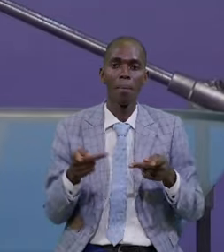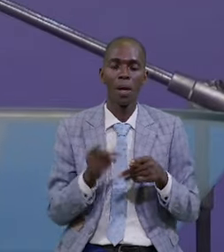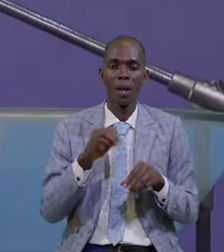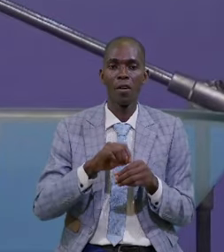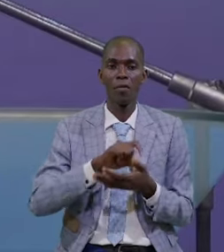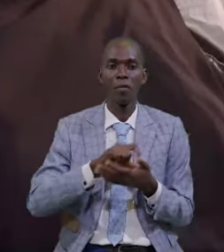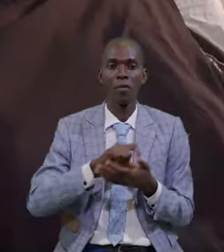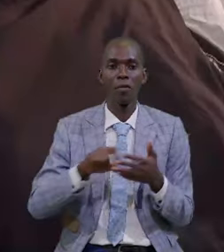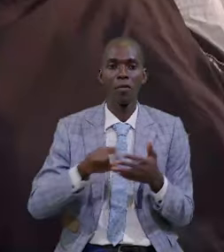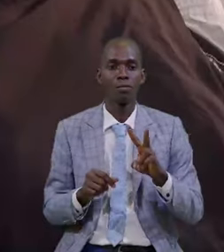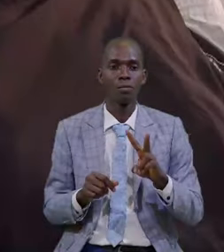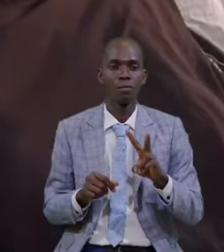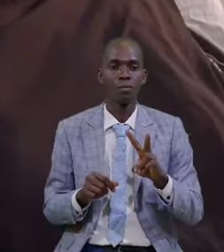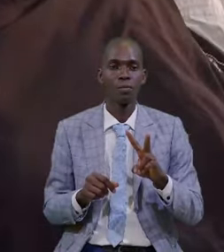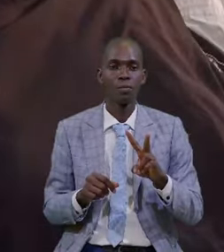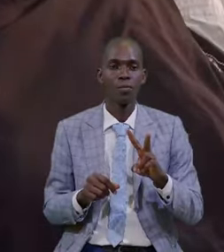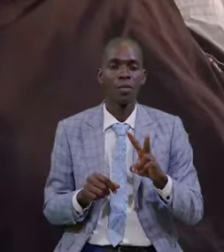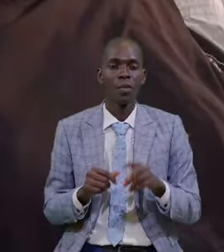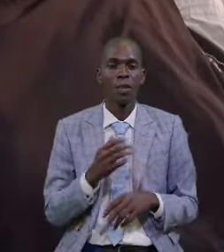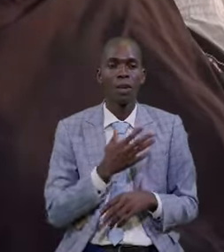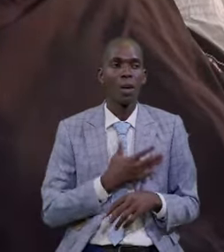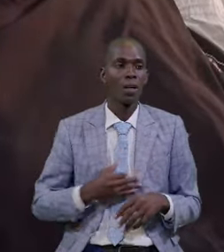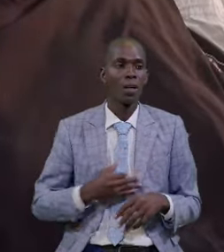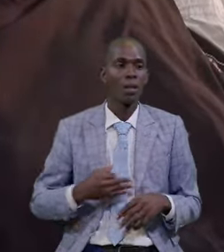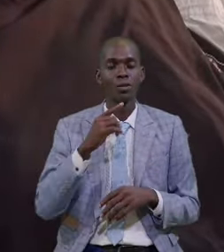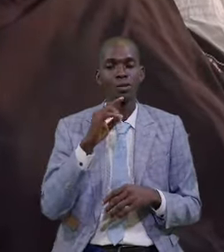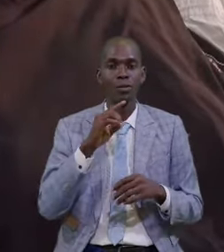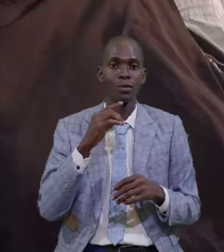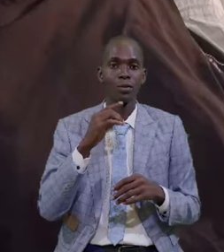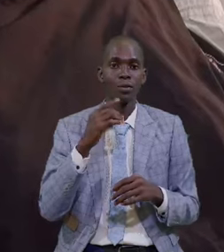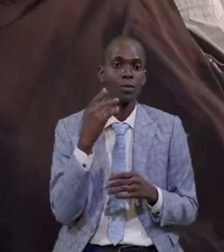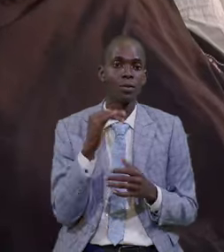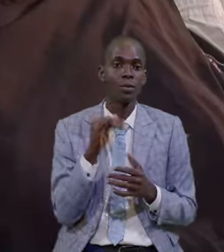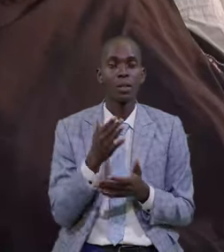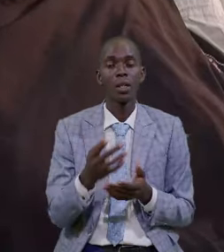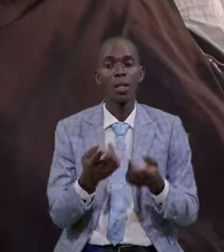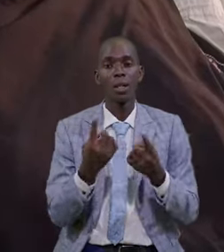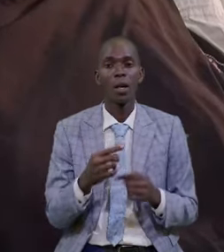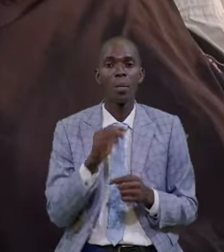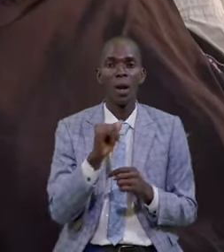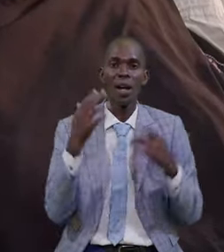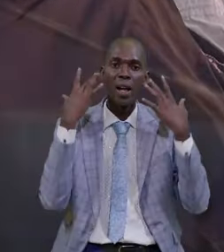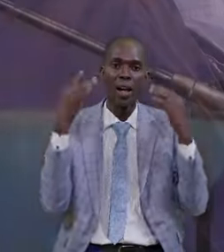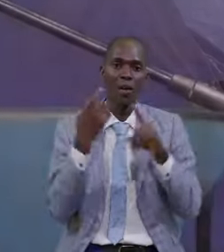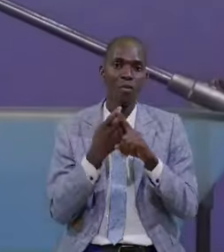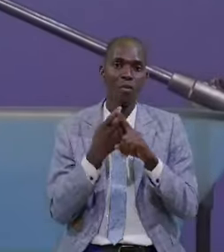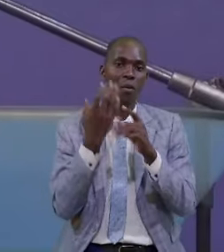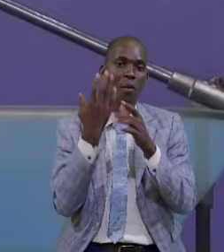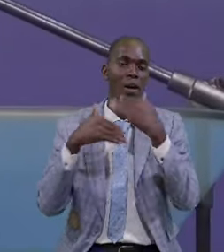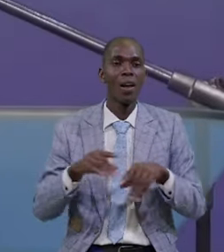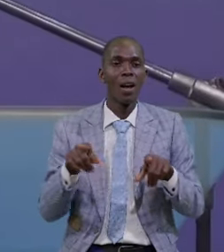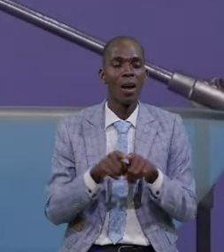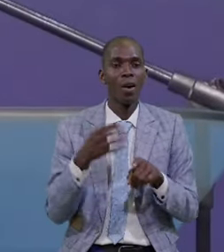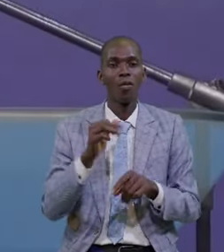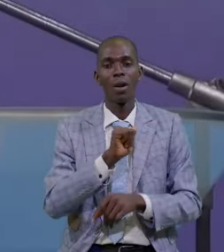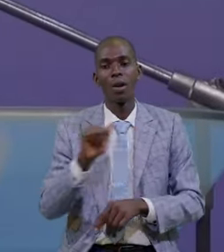and suddenly there came a sound from heaven as of a mighty